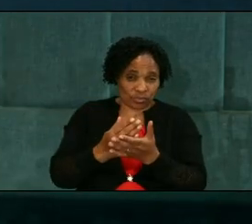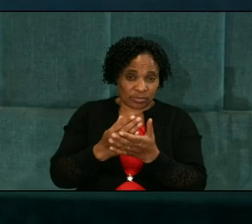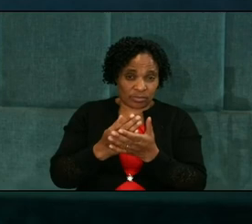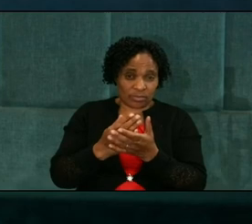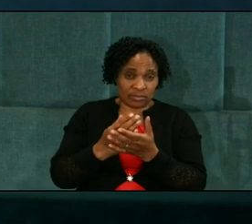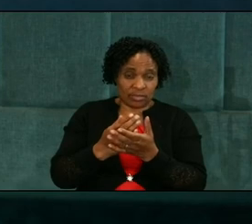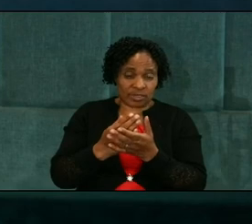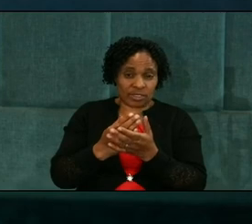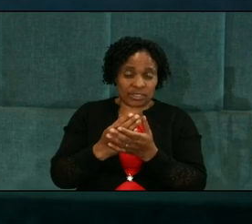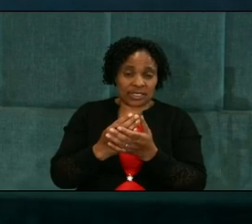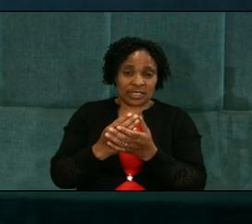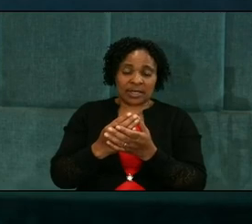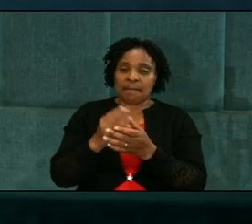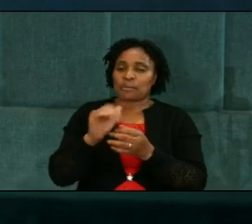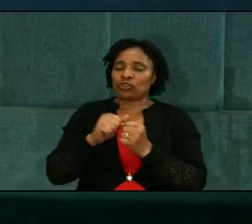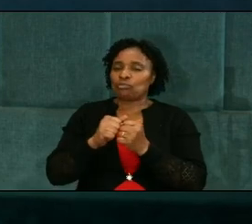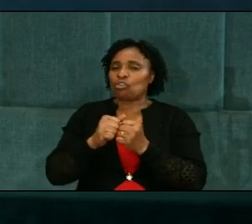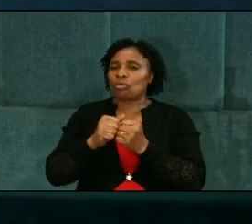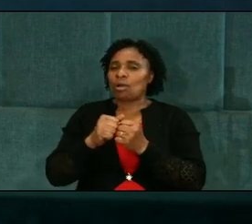Bible commentary on this one.